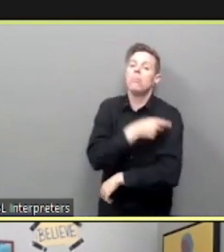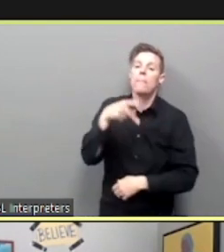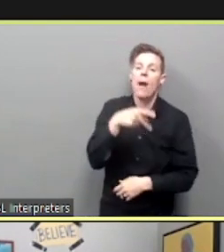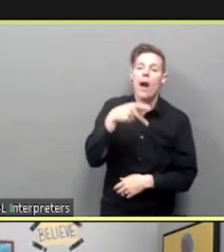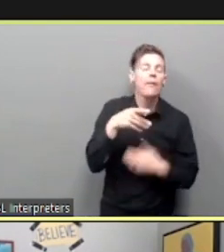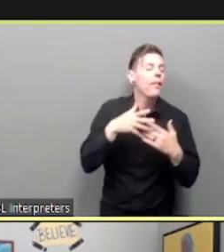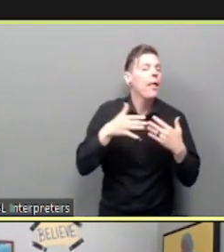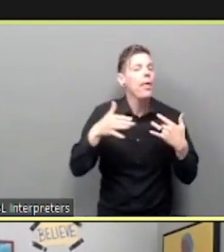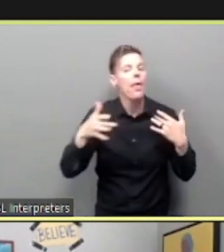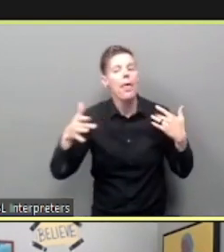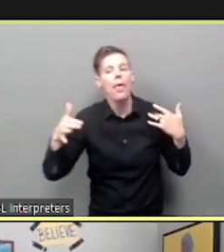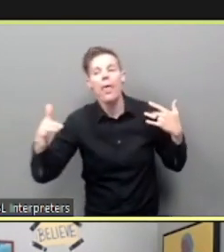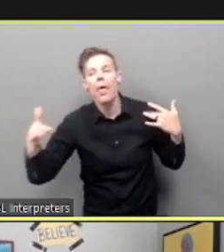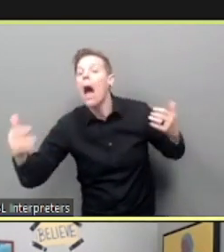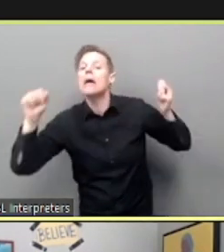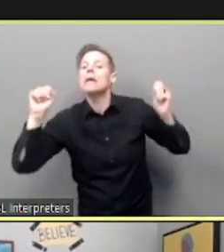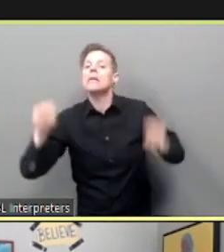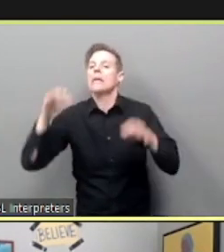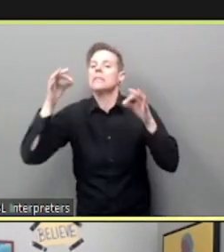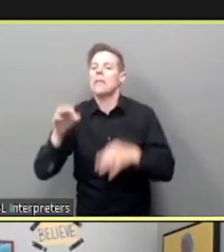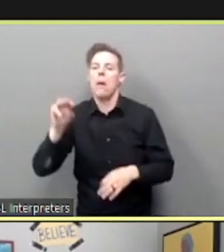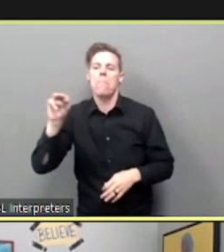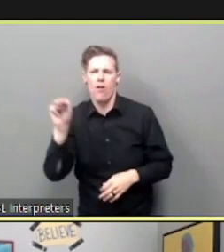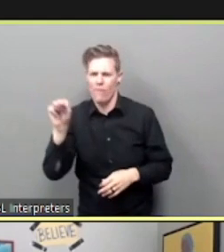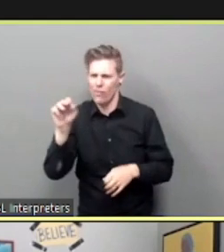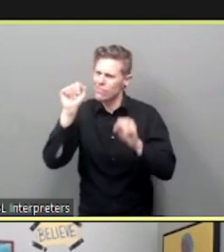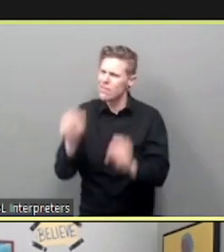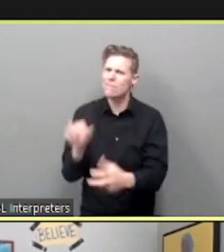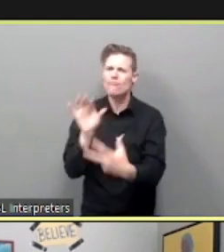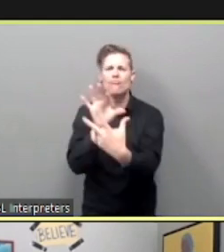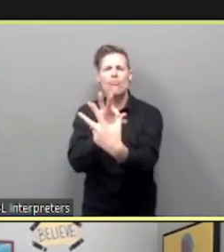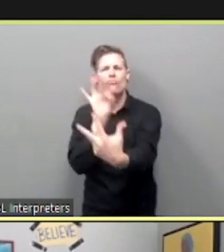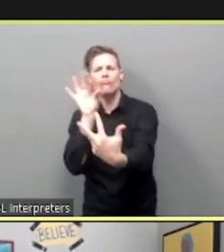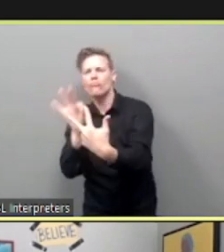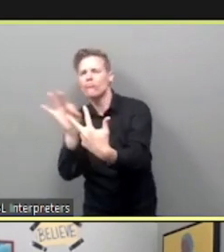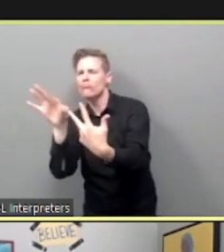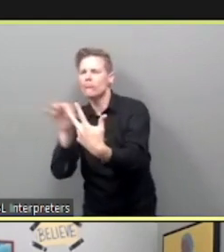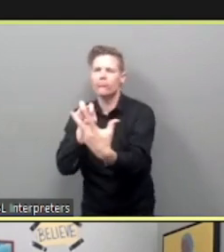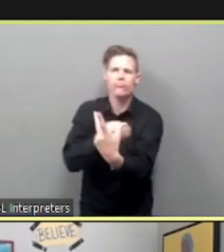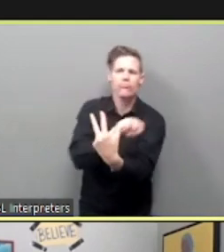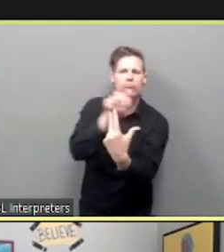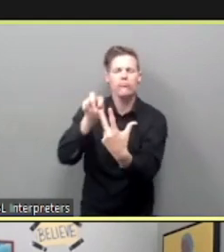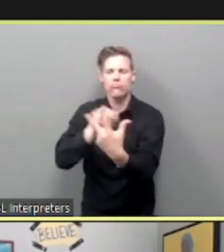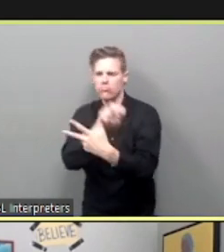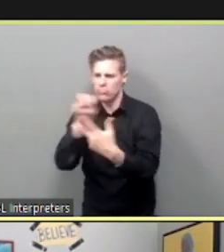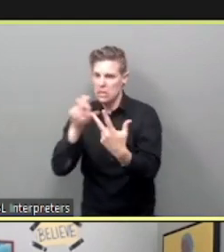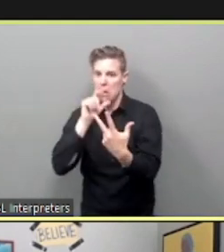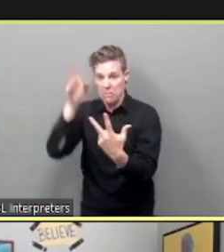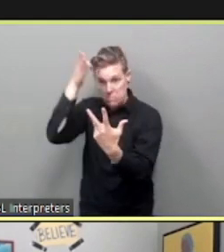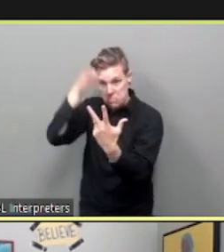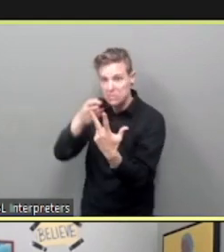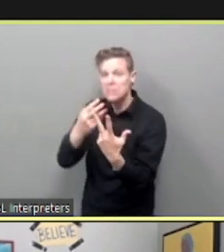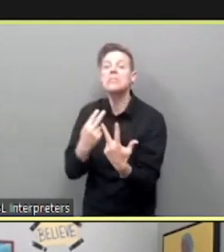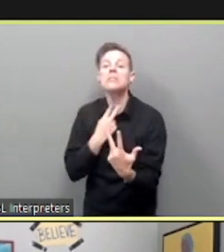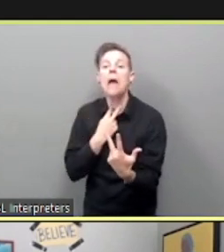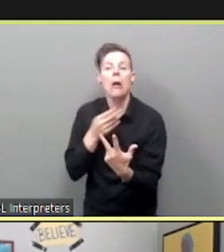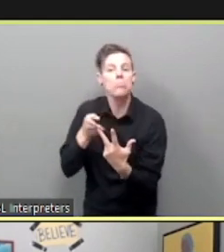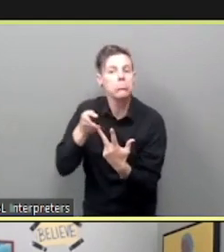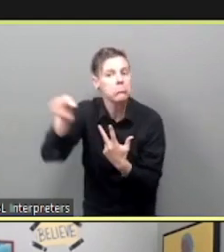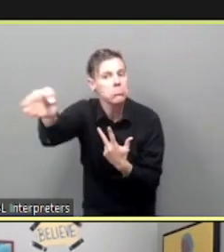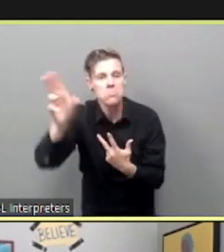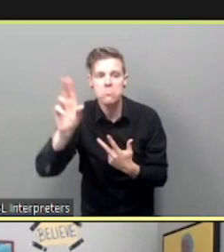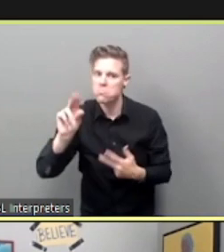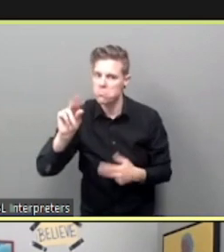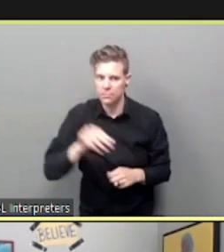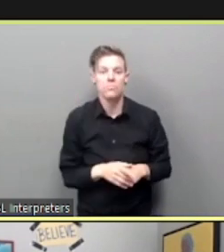lot of options for people. In terms of our booster dose administration progress, you can see that booster doses are